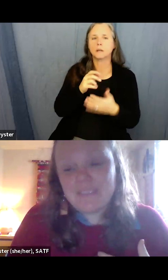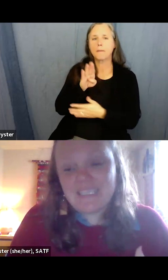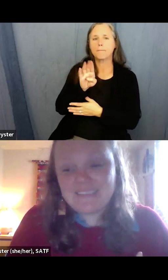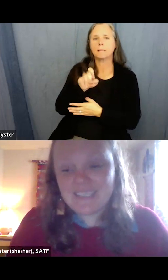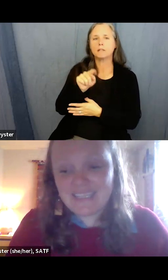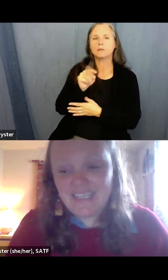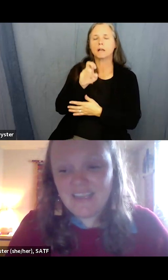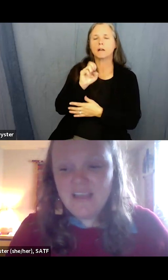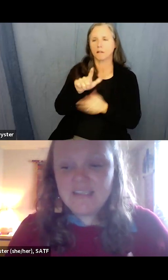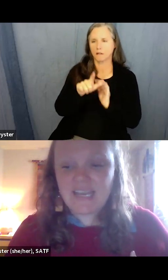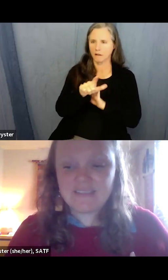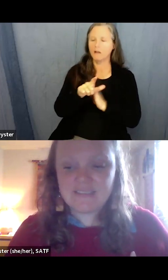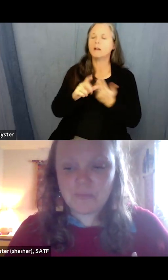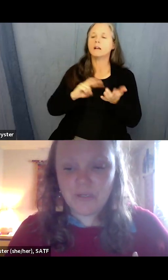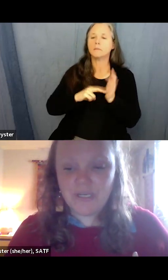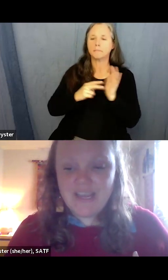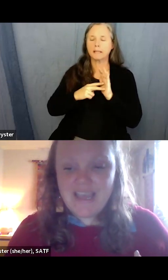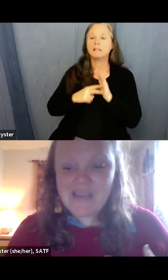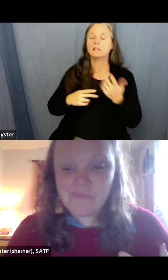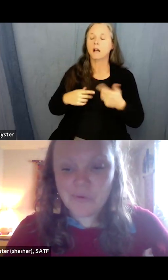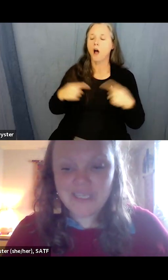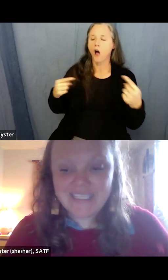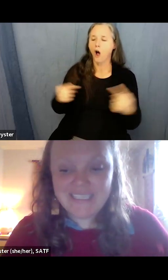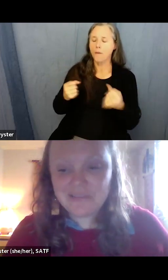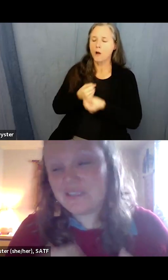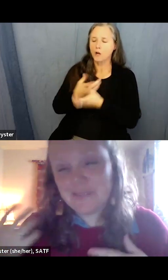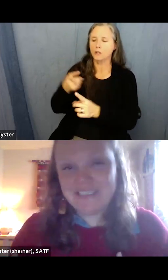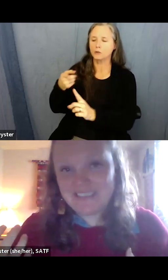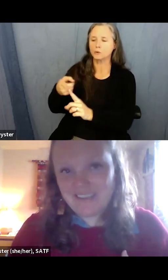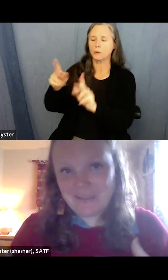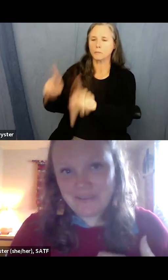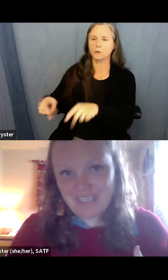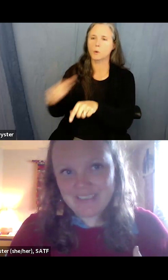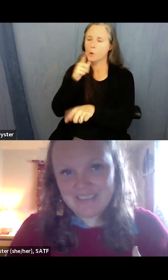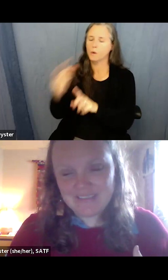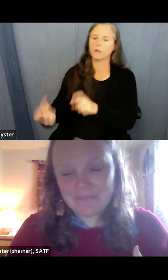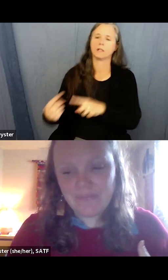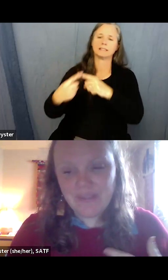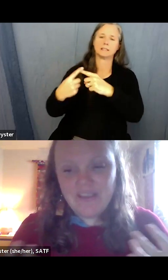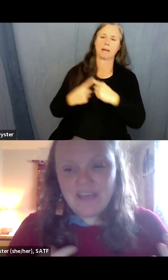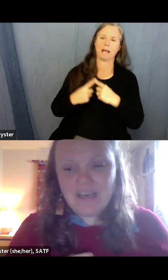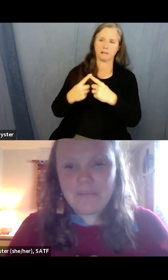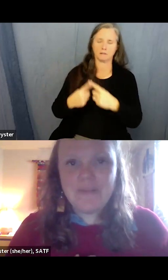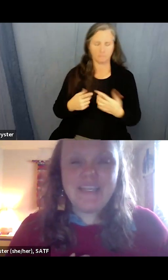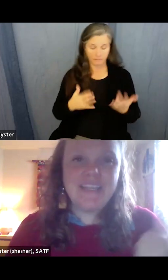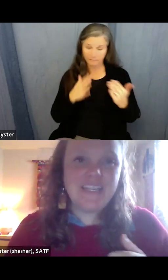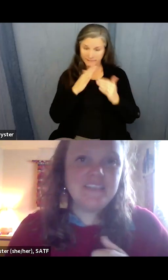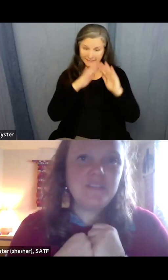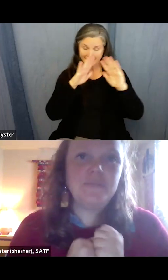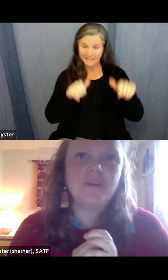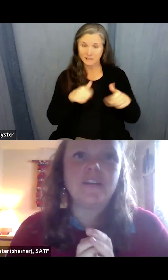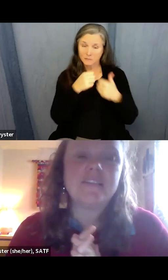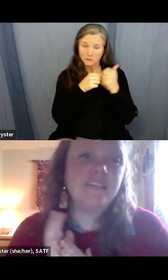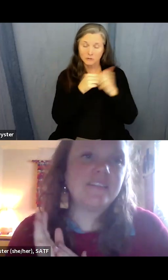leave them less likely to access support and more likely to experience ongoing violence. And in